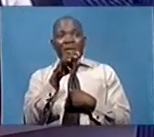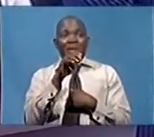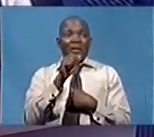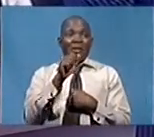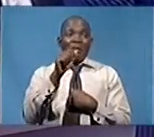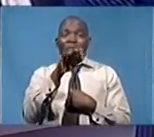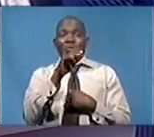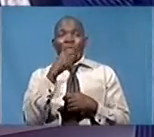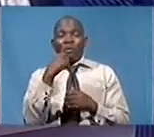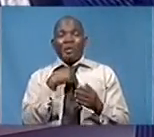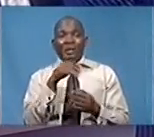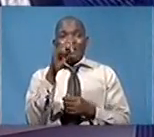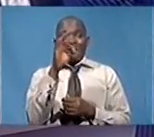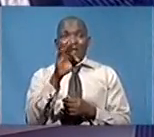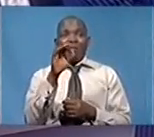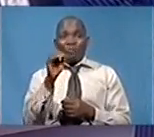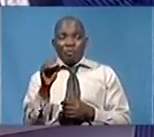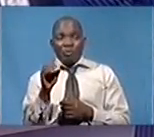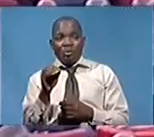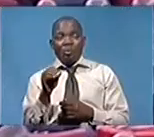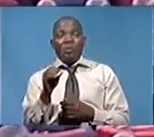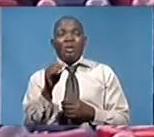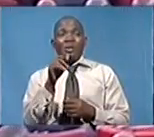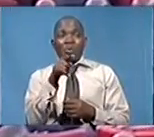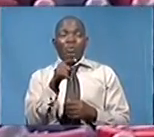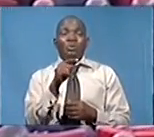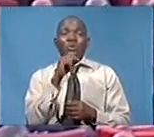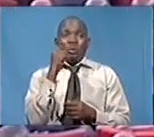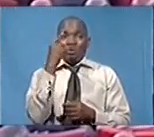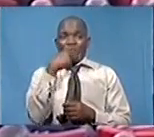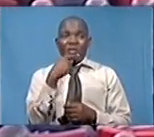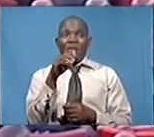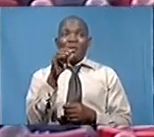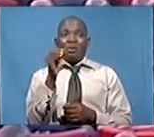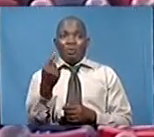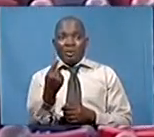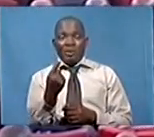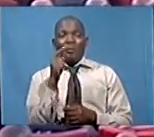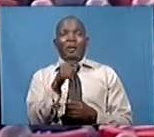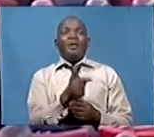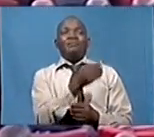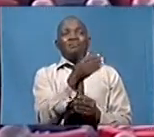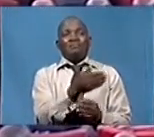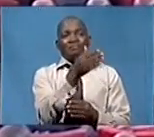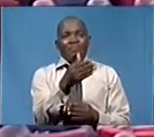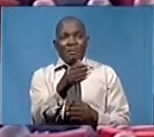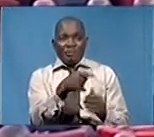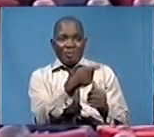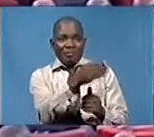face only. So if you are not face only, you go forward. You go on to do that.